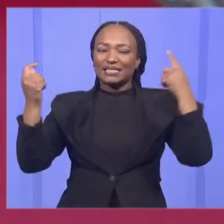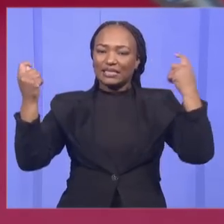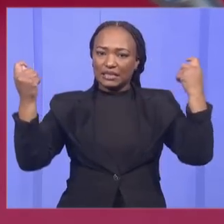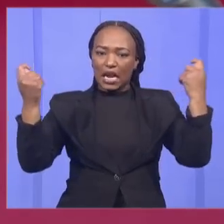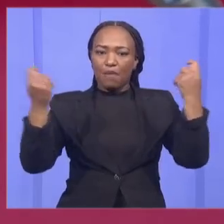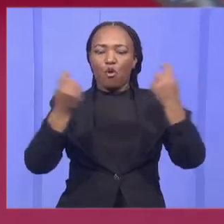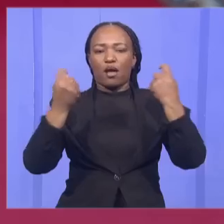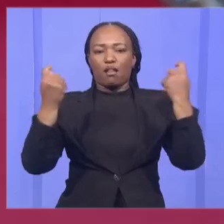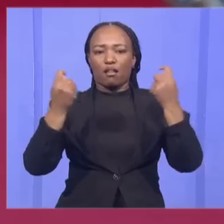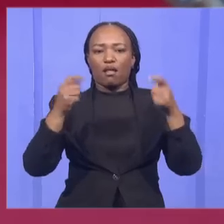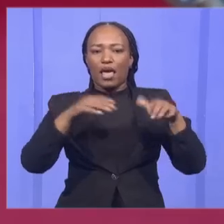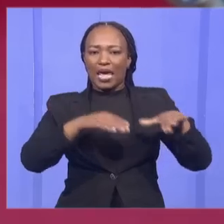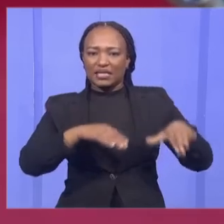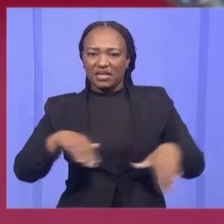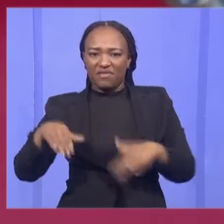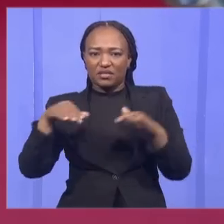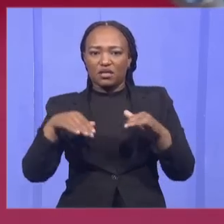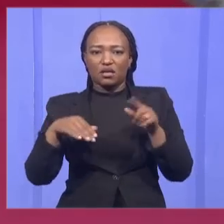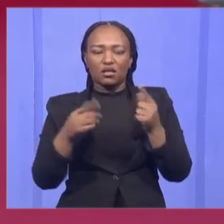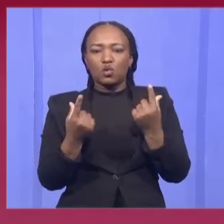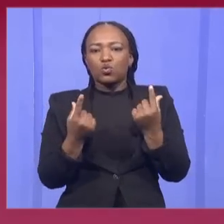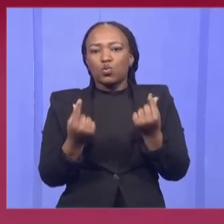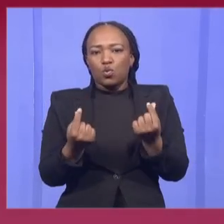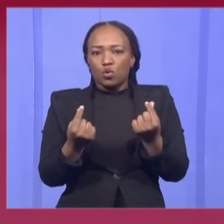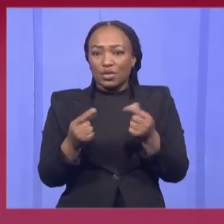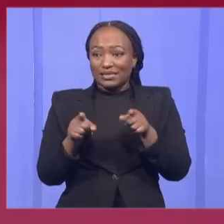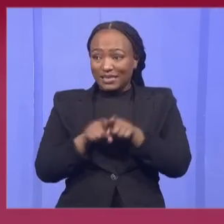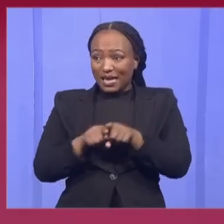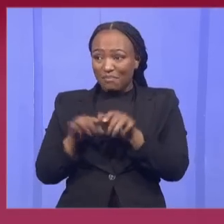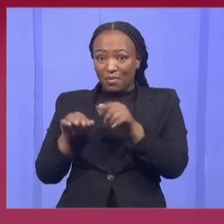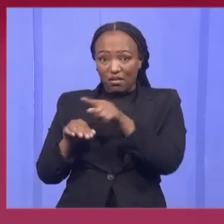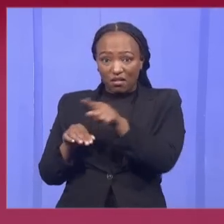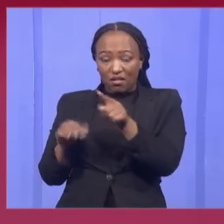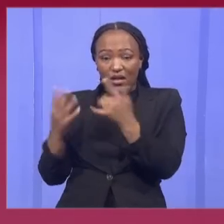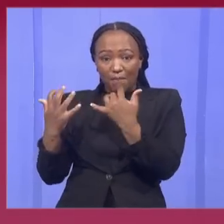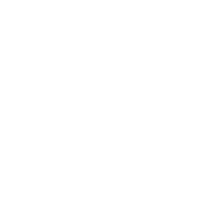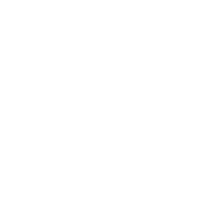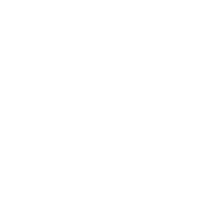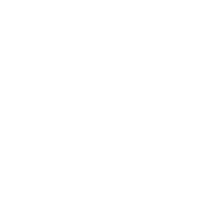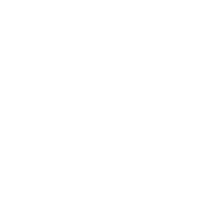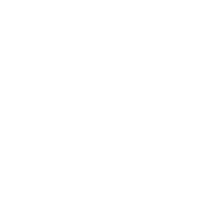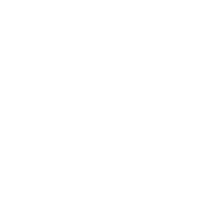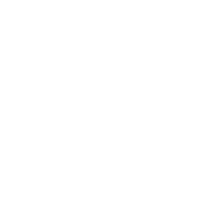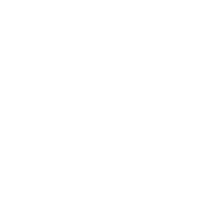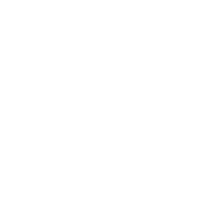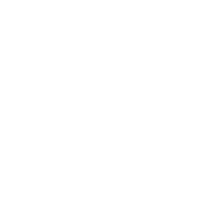activities. So they are doing this. It's like The same people we see in Parliament. precisely. All